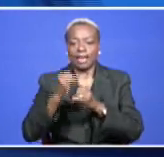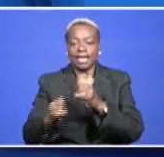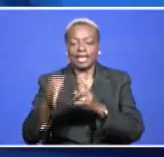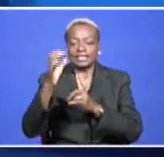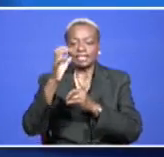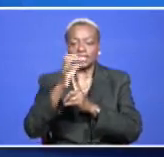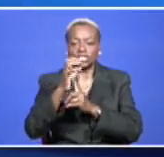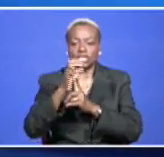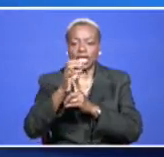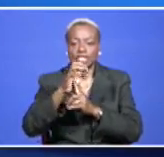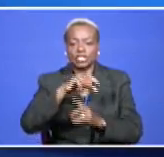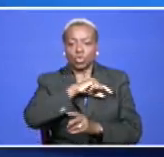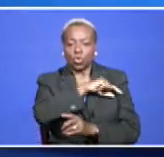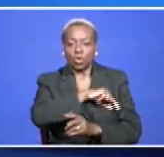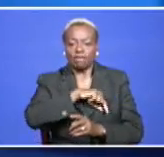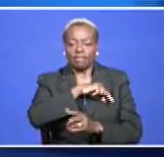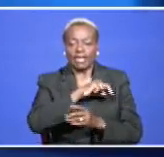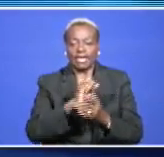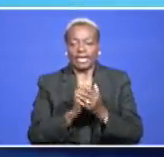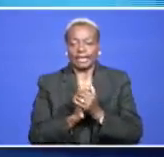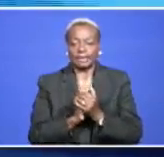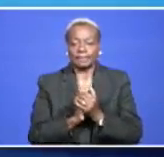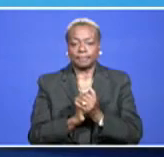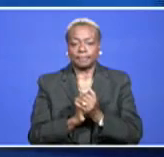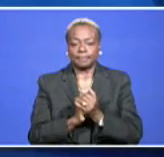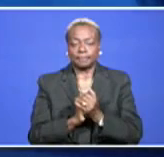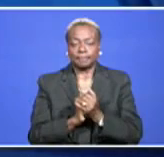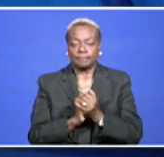Amajal Knowles joins us with the latest.